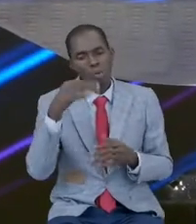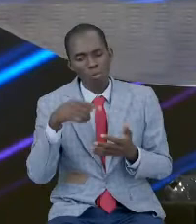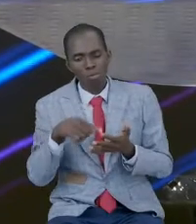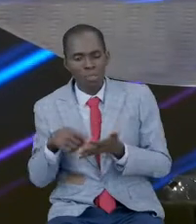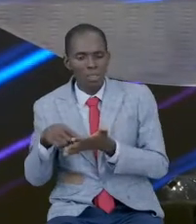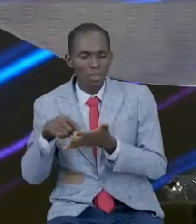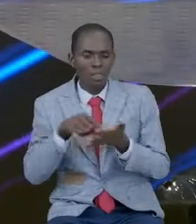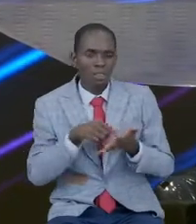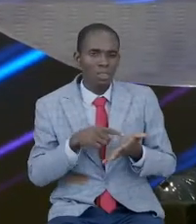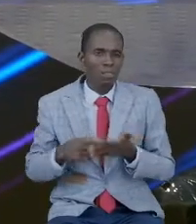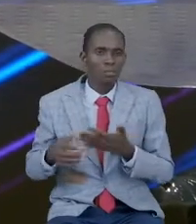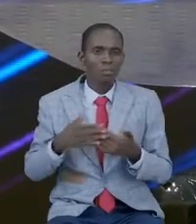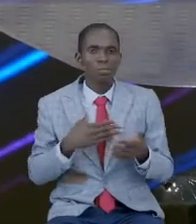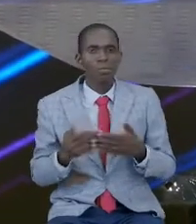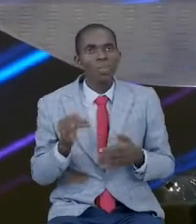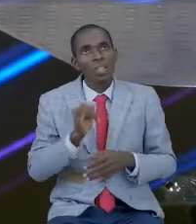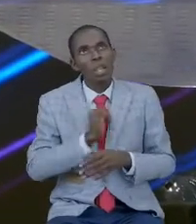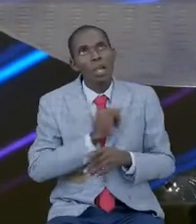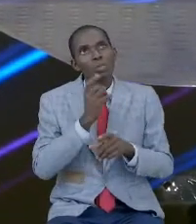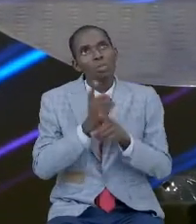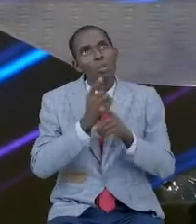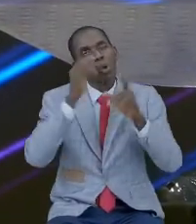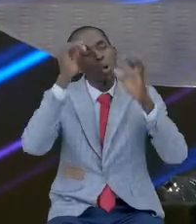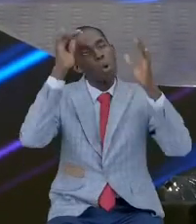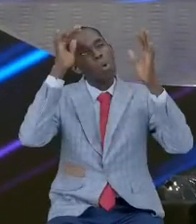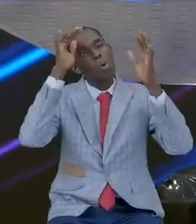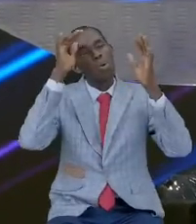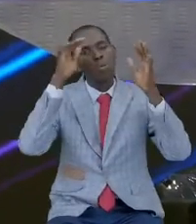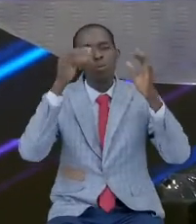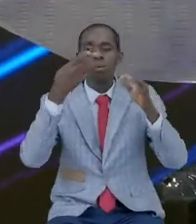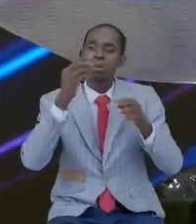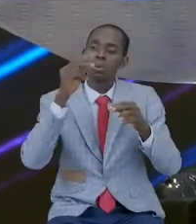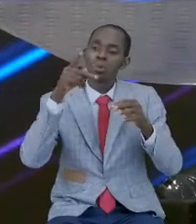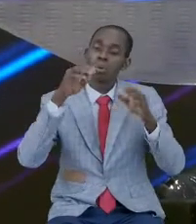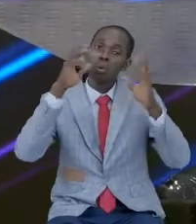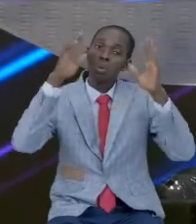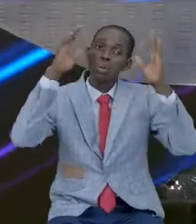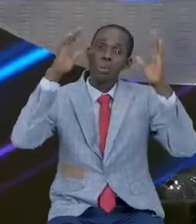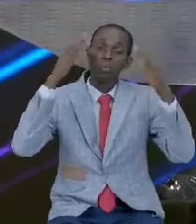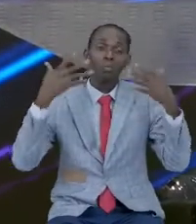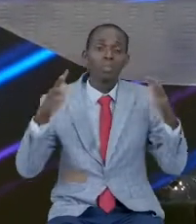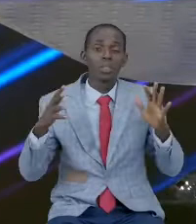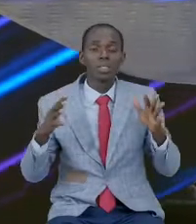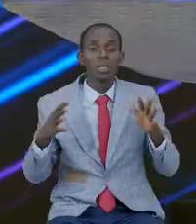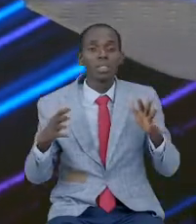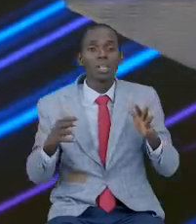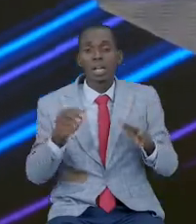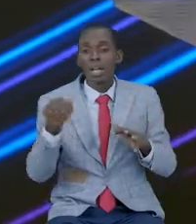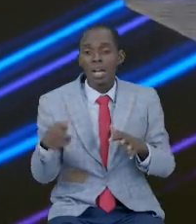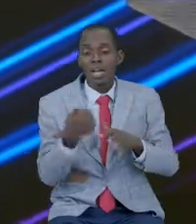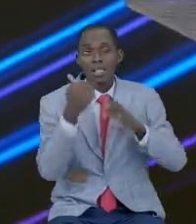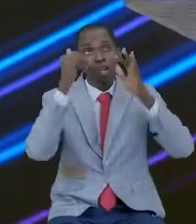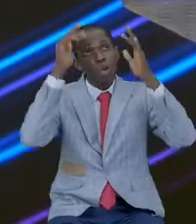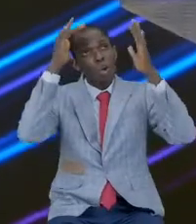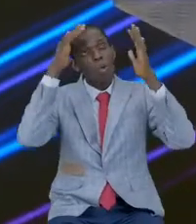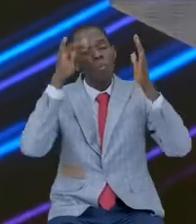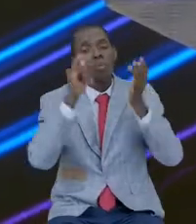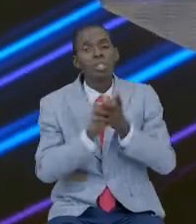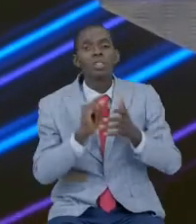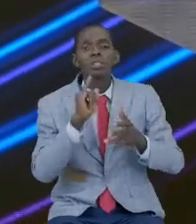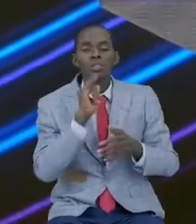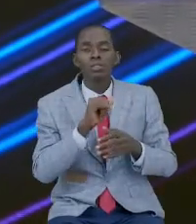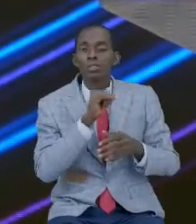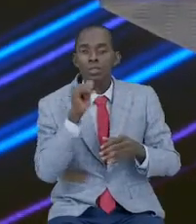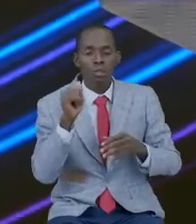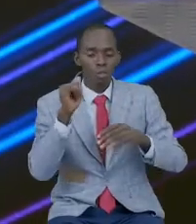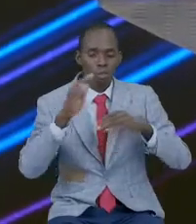of that, I hope, any hope that is not based solidly on